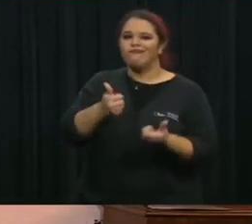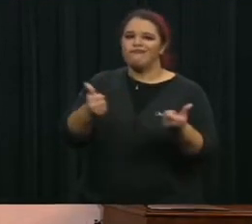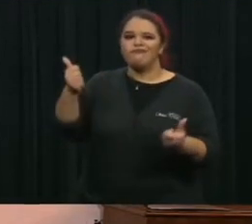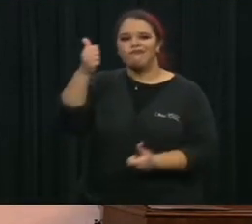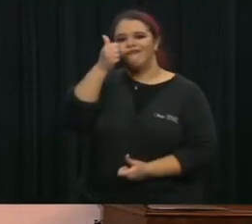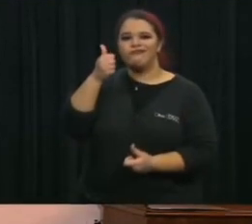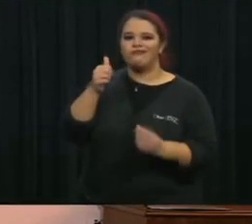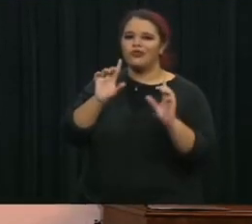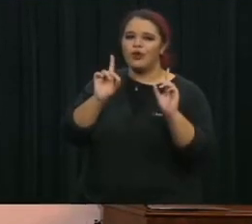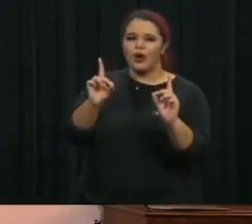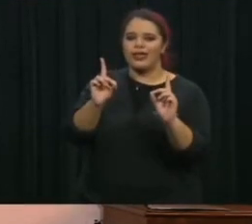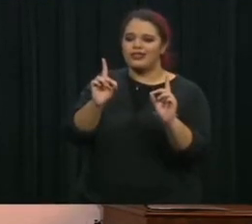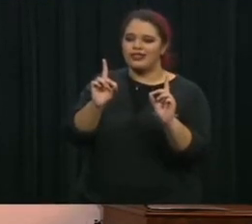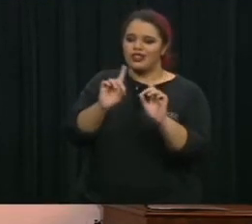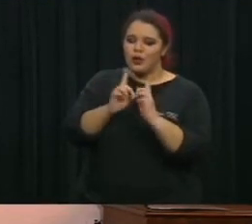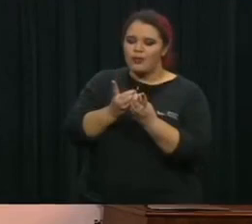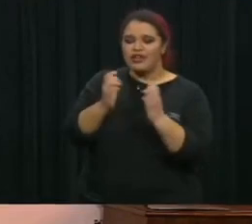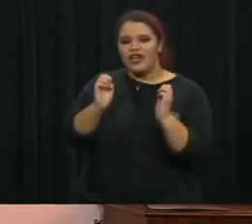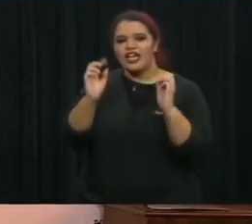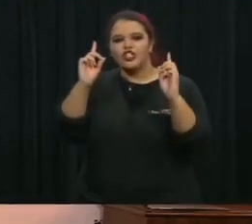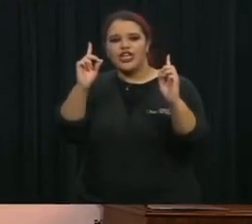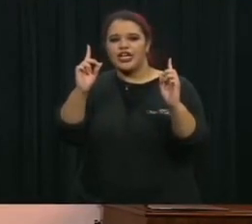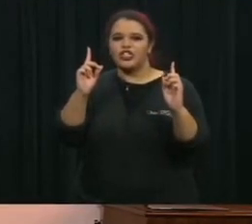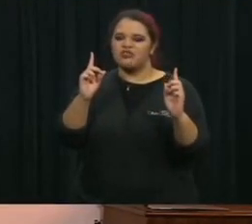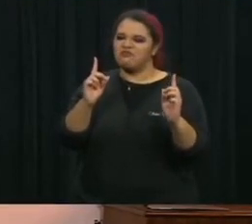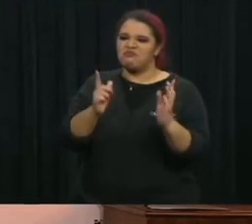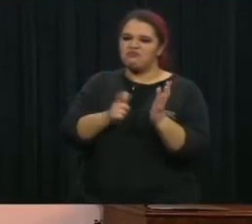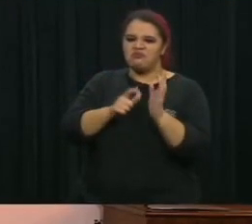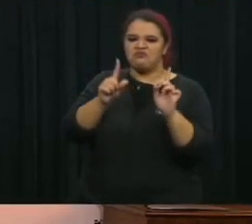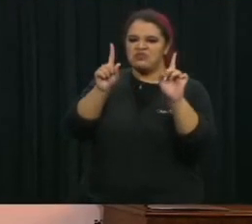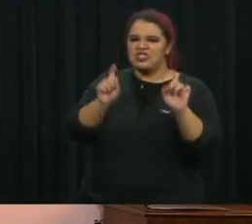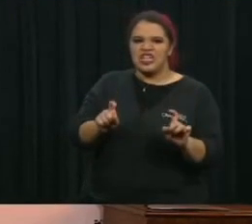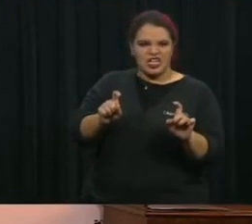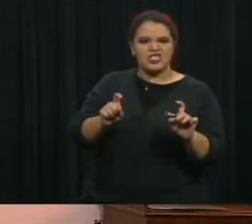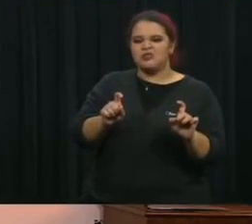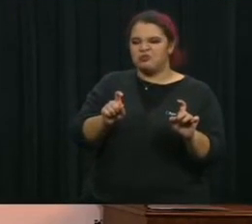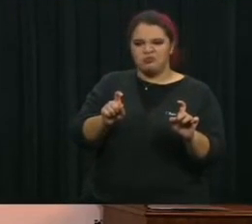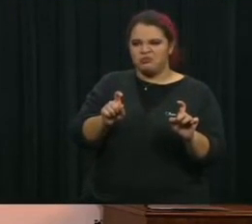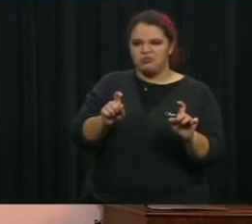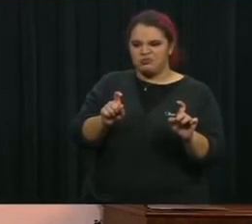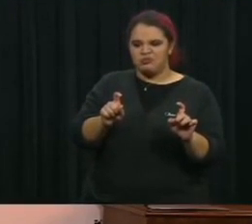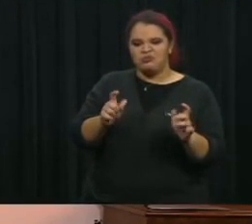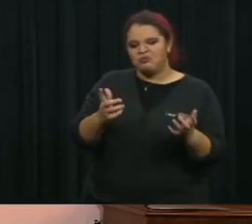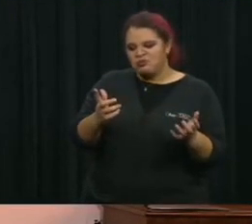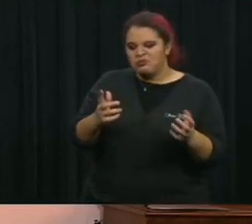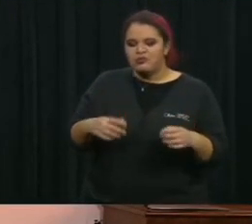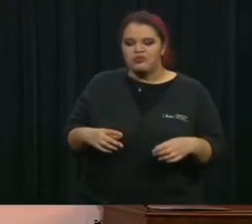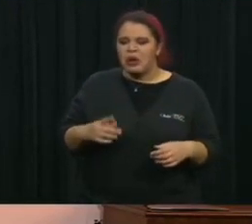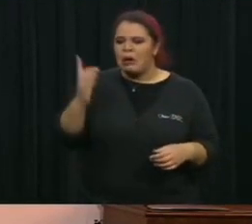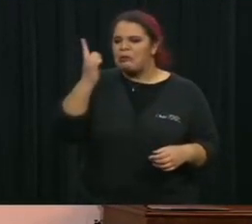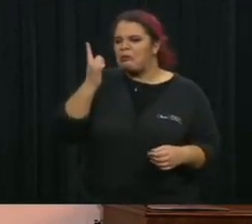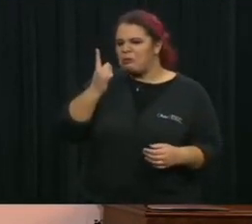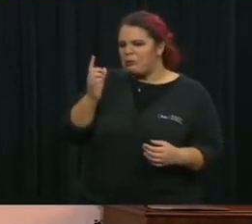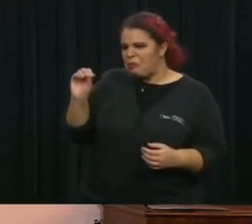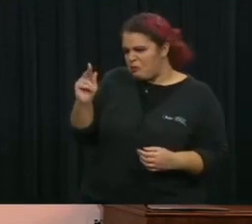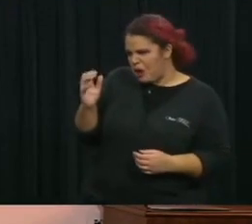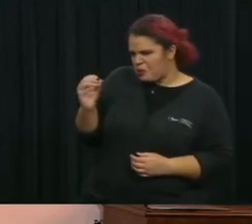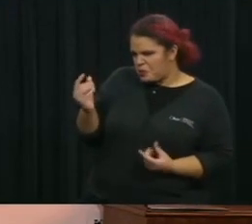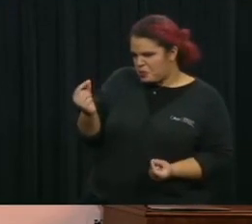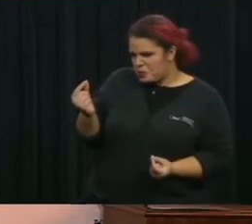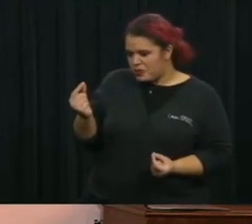on what the state is going to do when it comes to those standardized tests? Well, I think I've already indicated that, we were not going